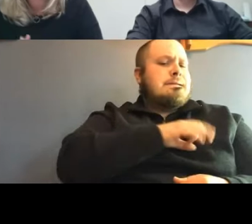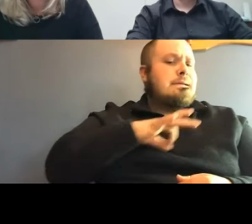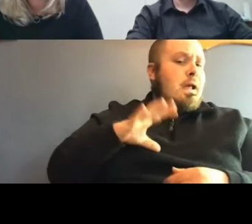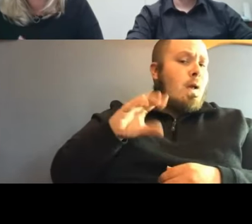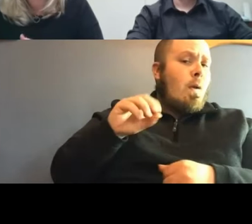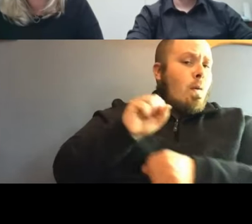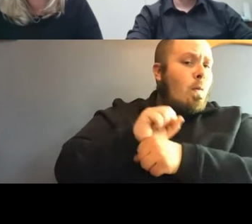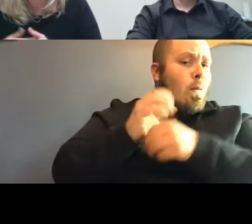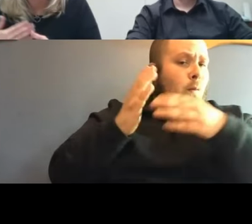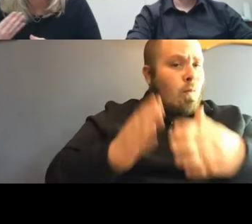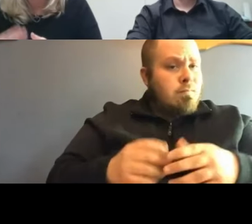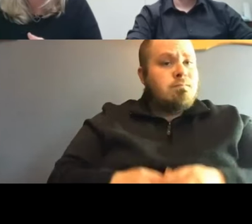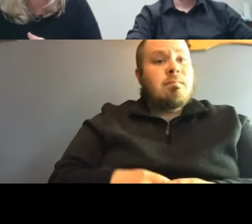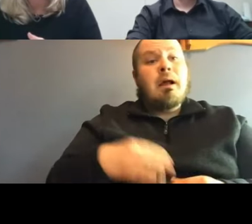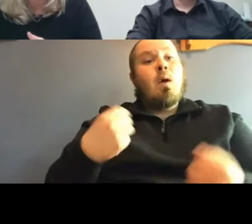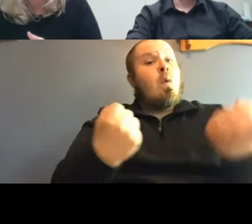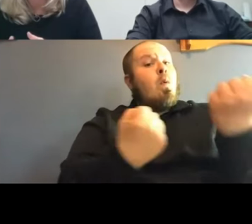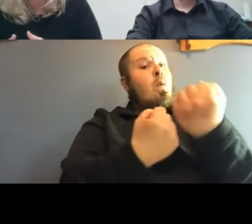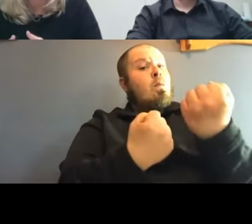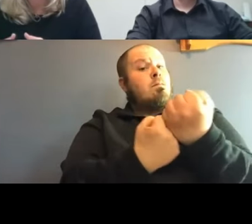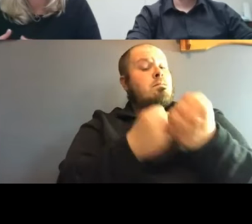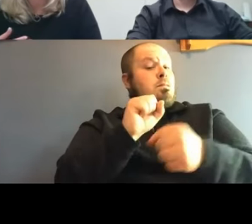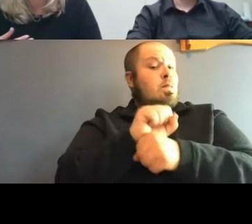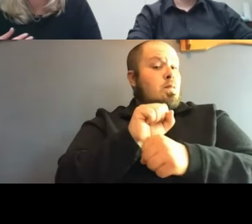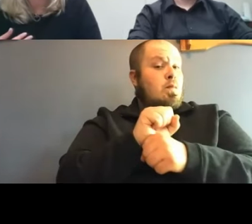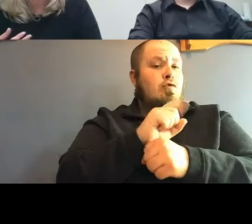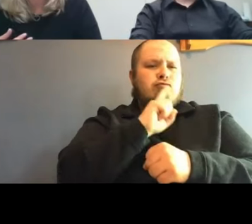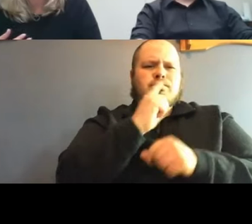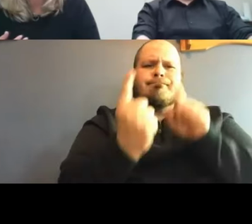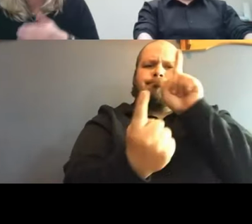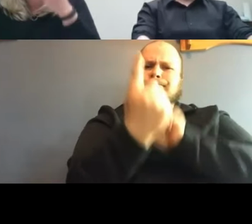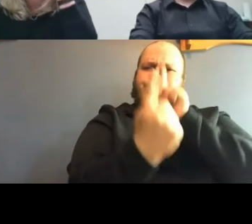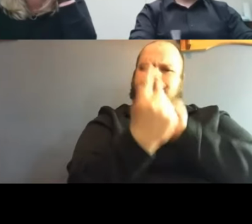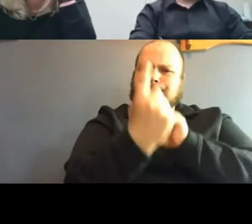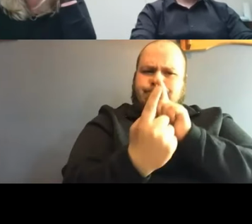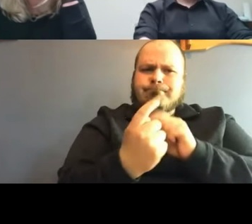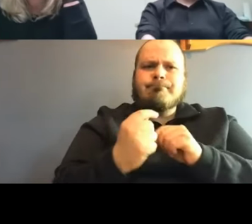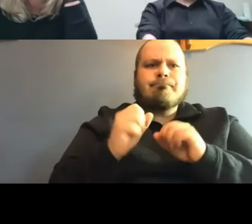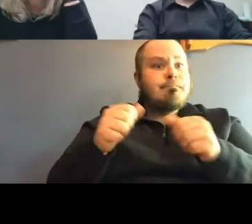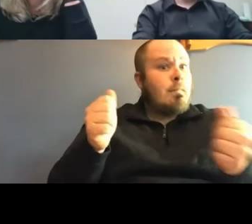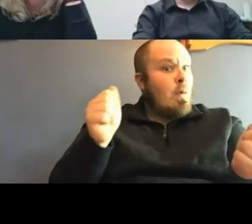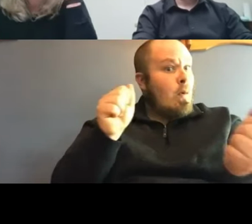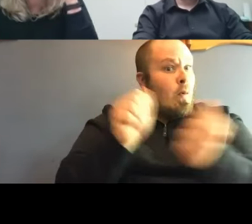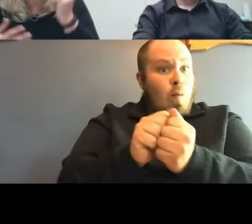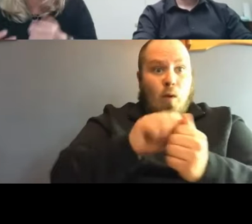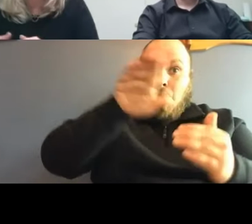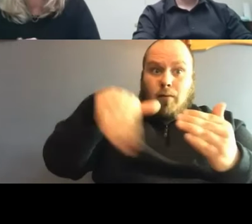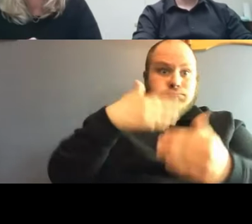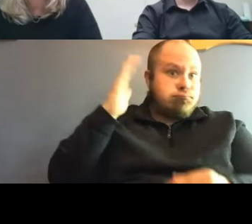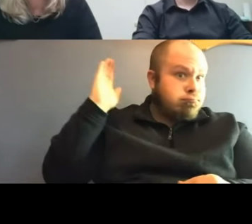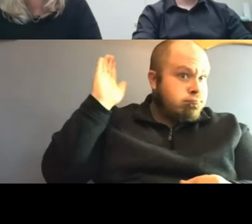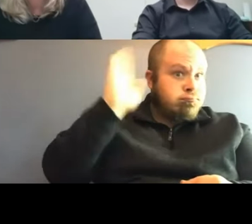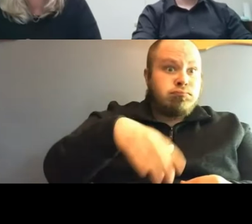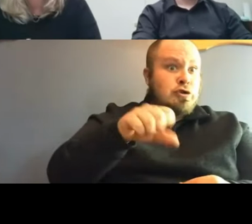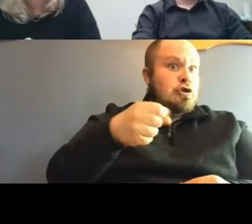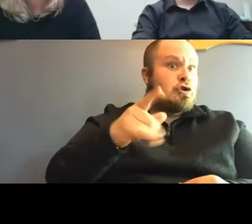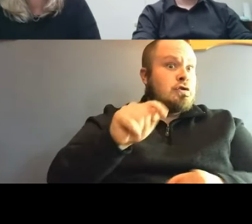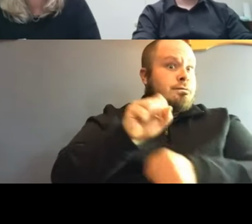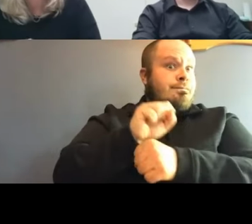the work support is the direct one-on-one. They can be with them the whole shift, or they can be